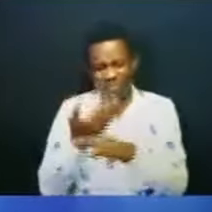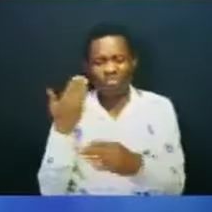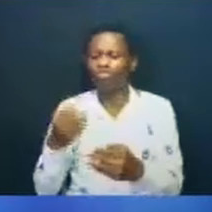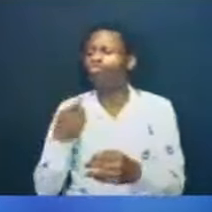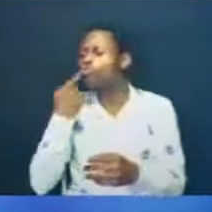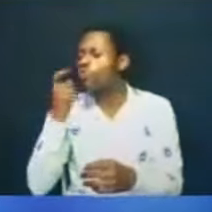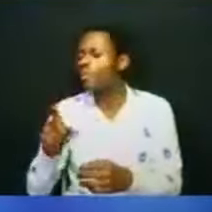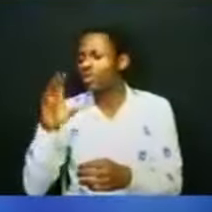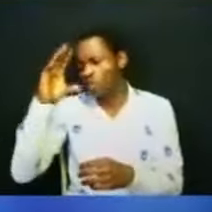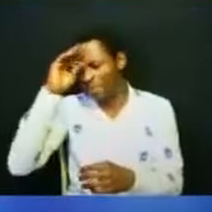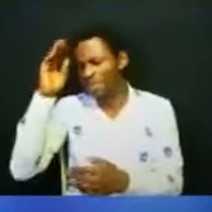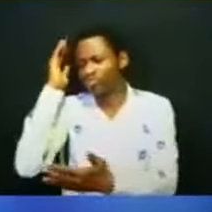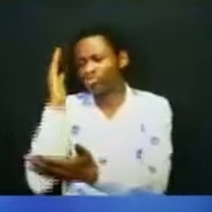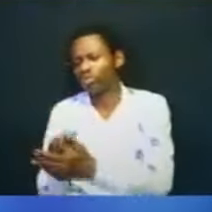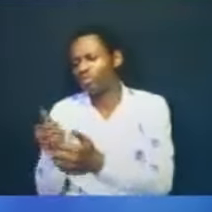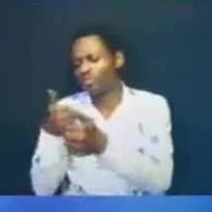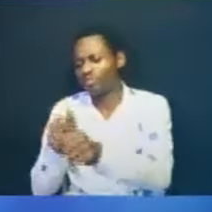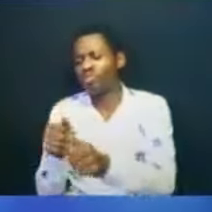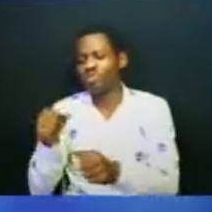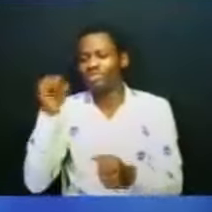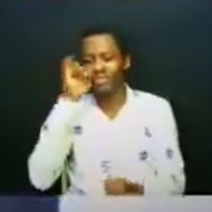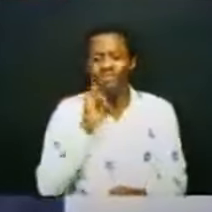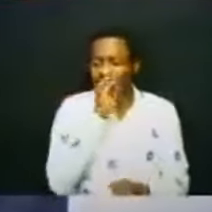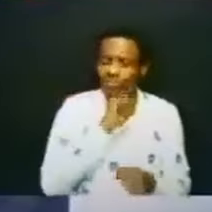Israelites? Acts